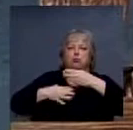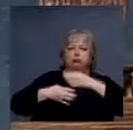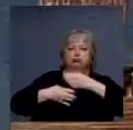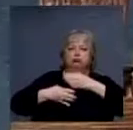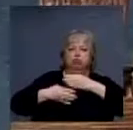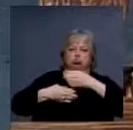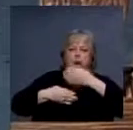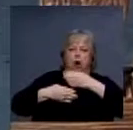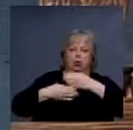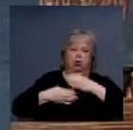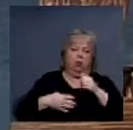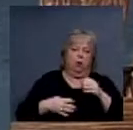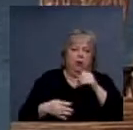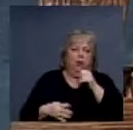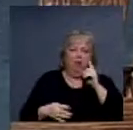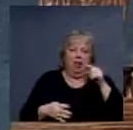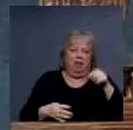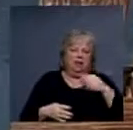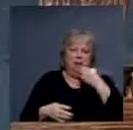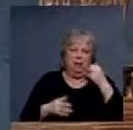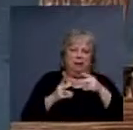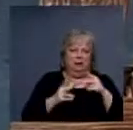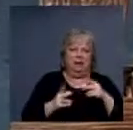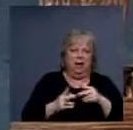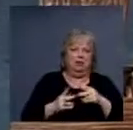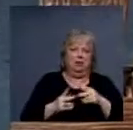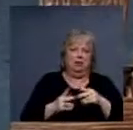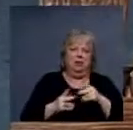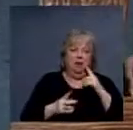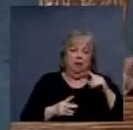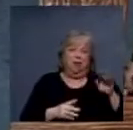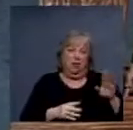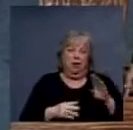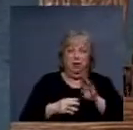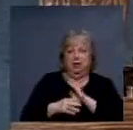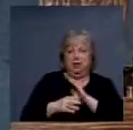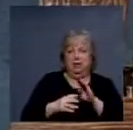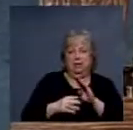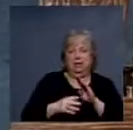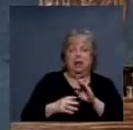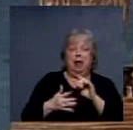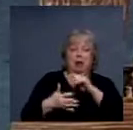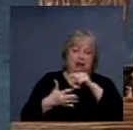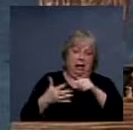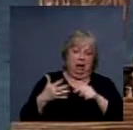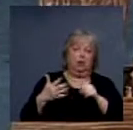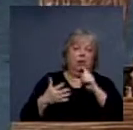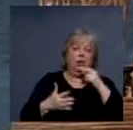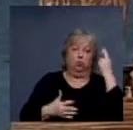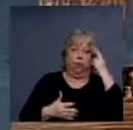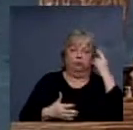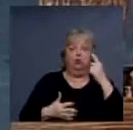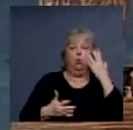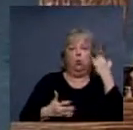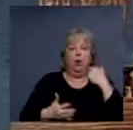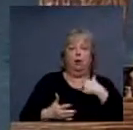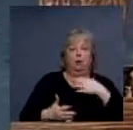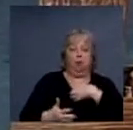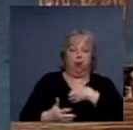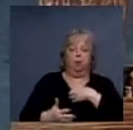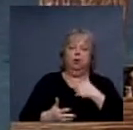business. And those are my oppositions, and I would appreciate your vote to at least